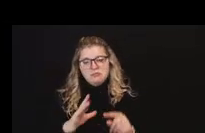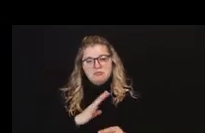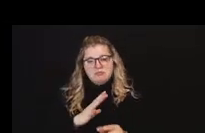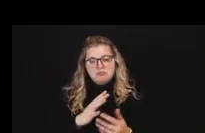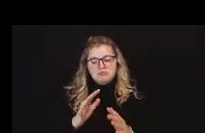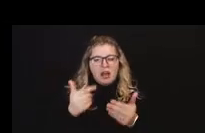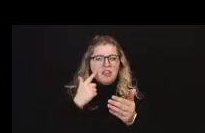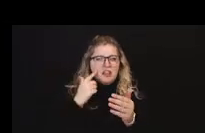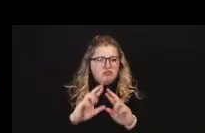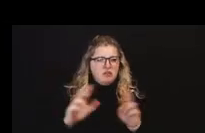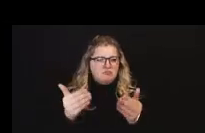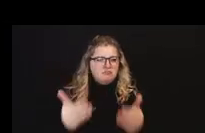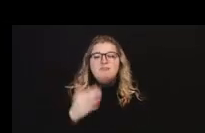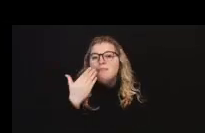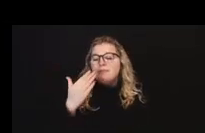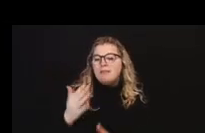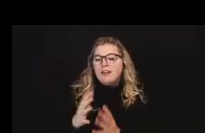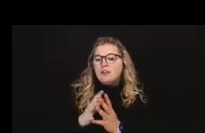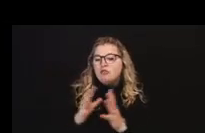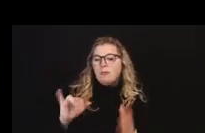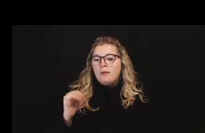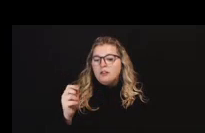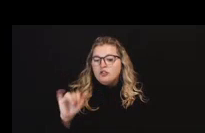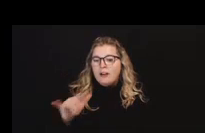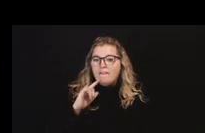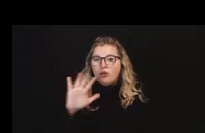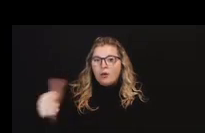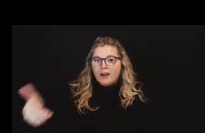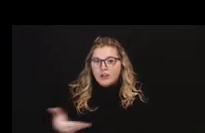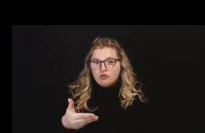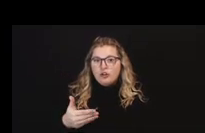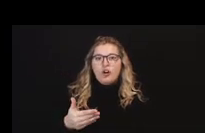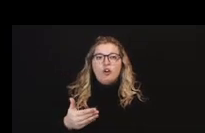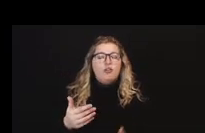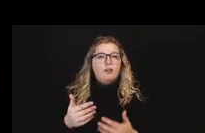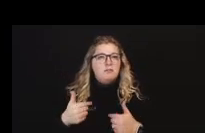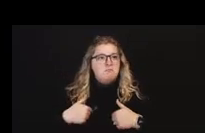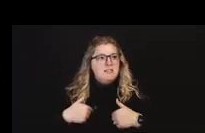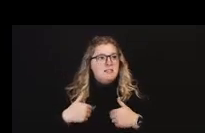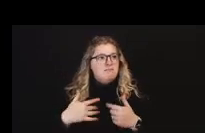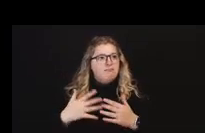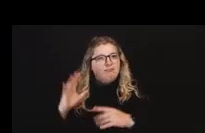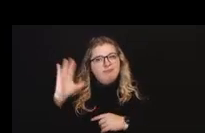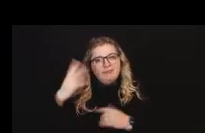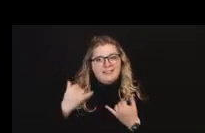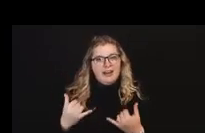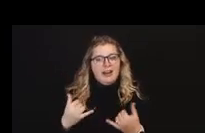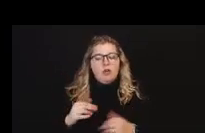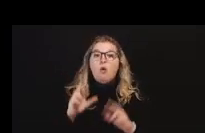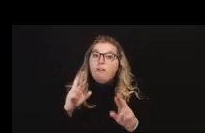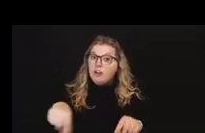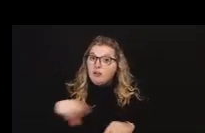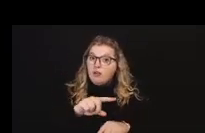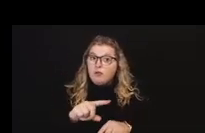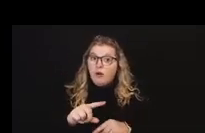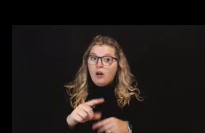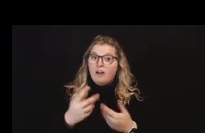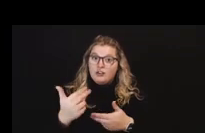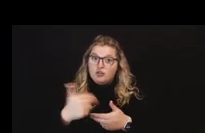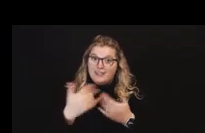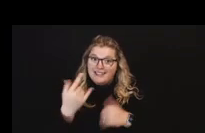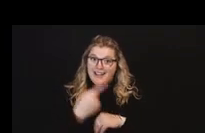thank you so much, Jay, for that intro and for the opportunity to talk again. Hopefully, those of you who are in attendance were able to attend